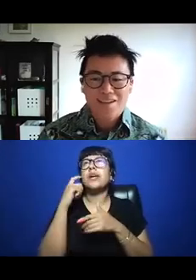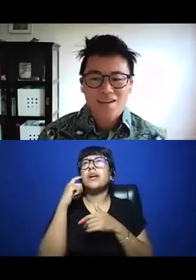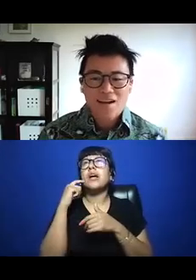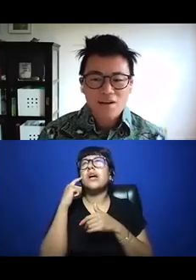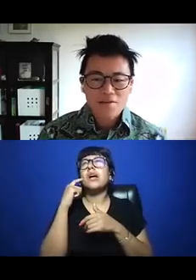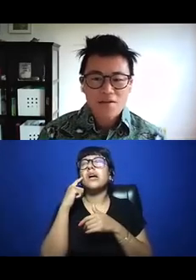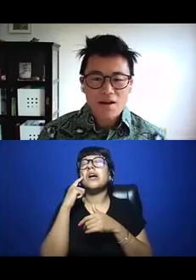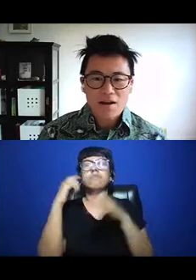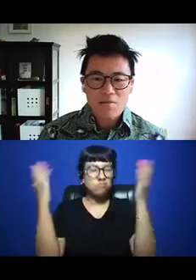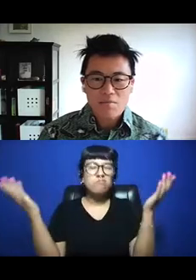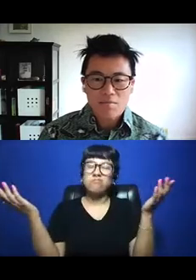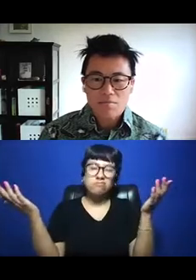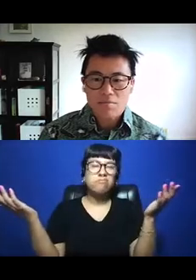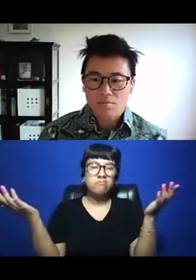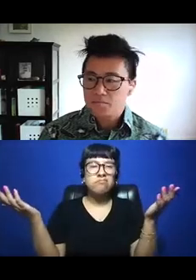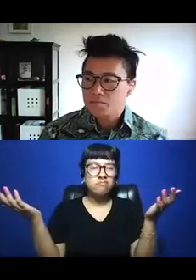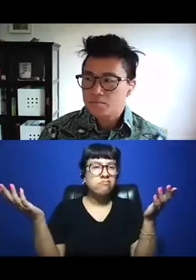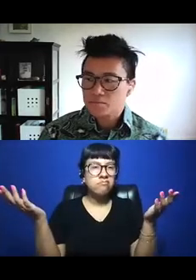Yeah, are